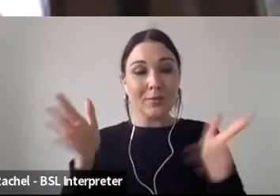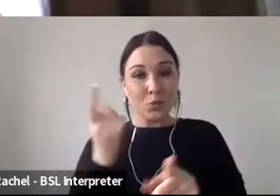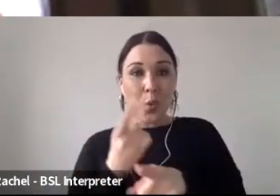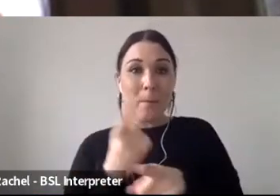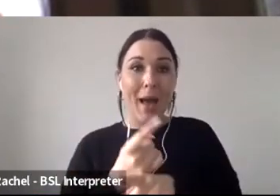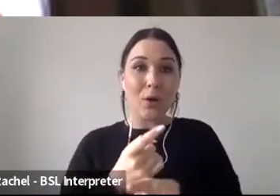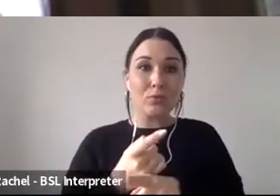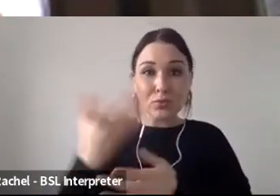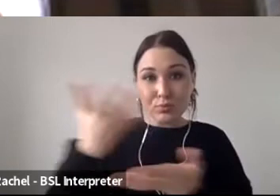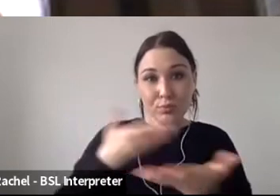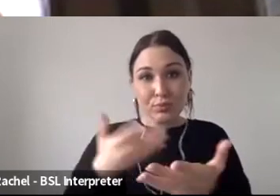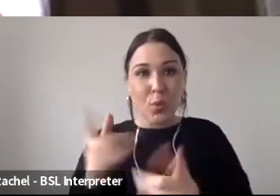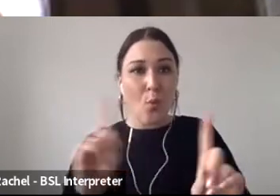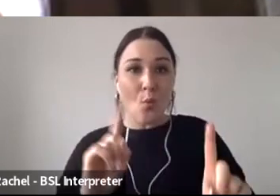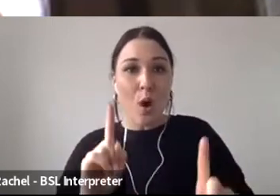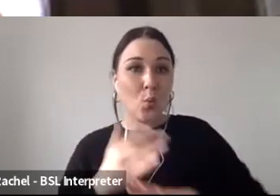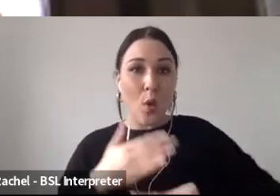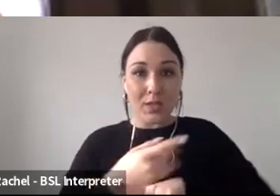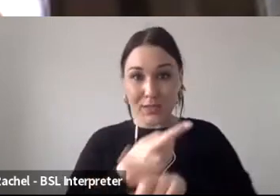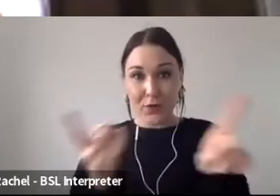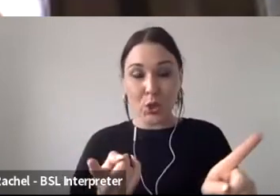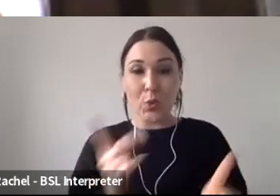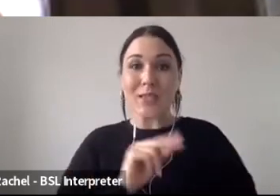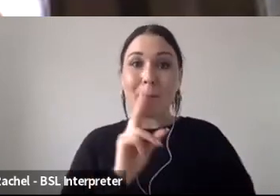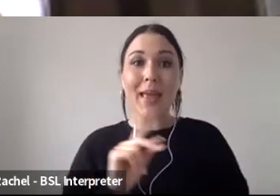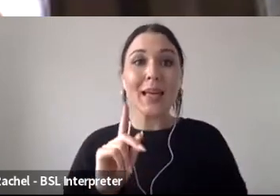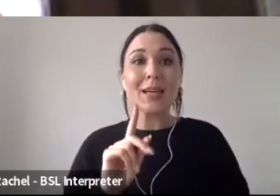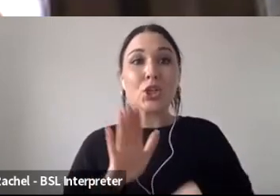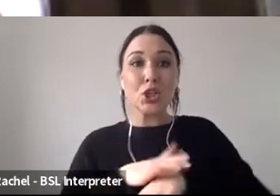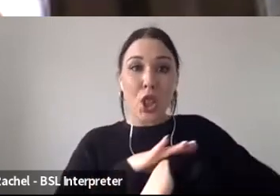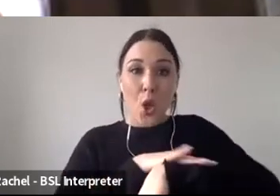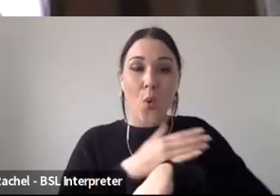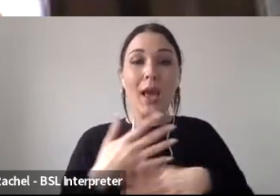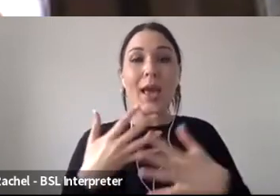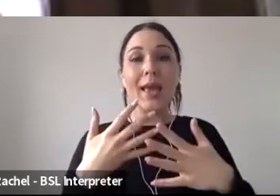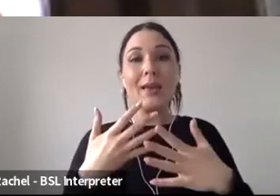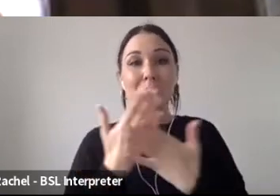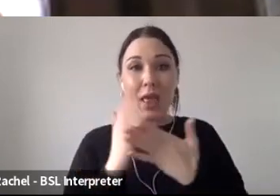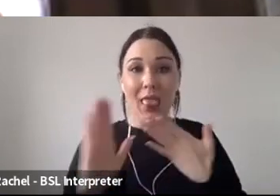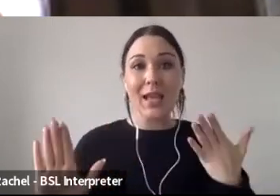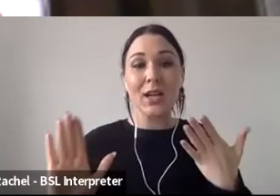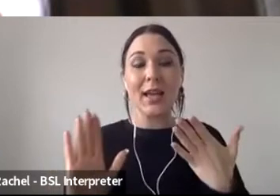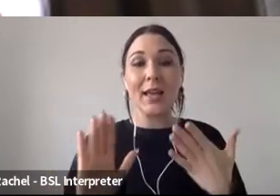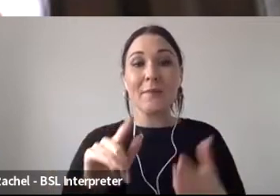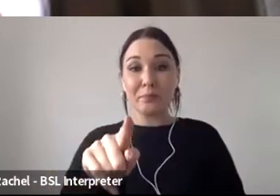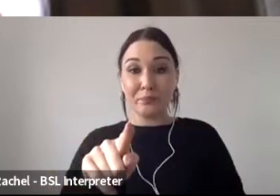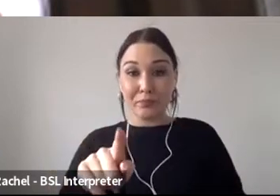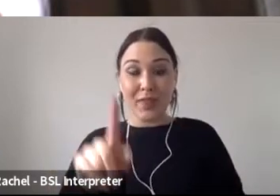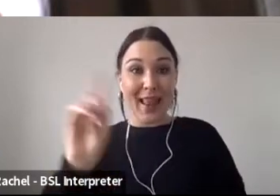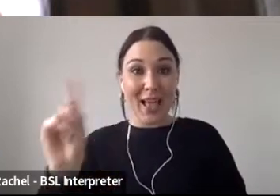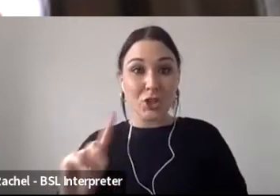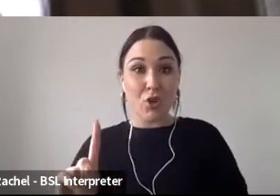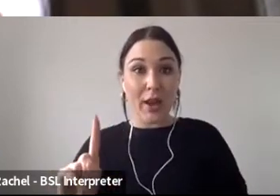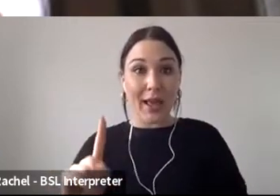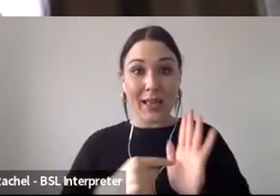for people. Speak slowly and clearly. Raise the electronic hand to speak rather than interrupting, because that really